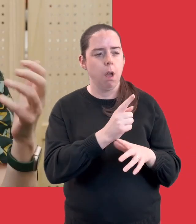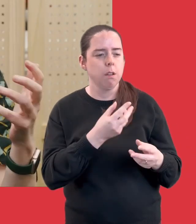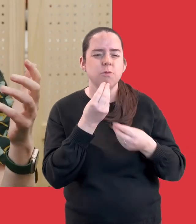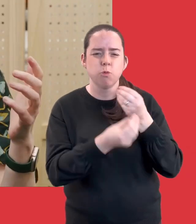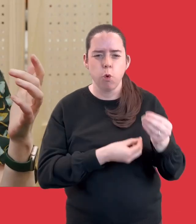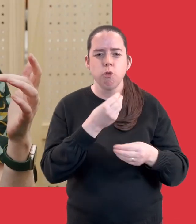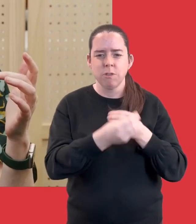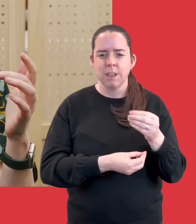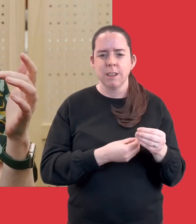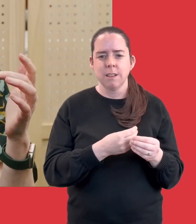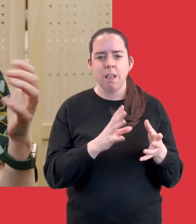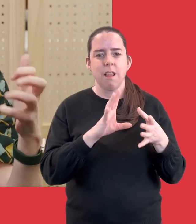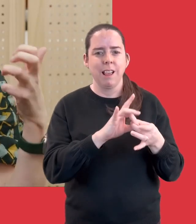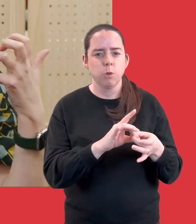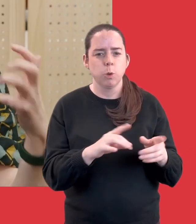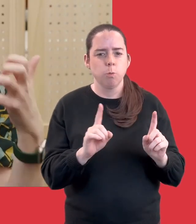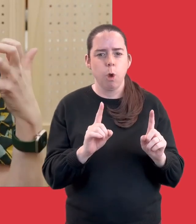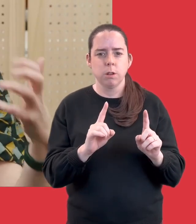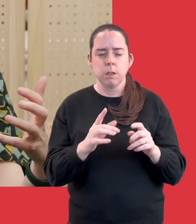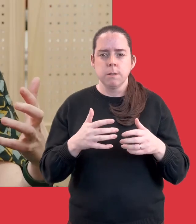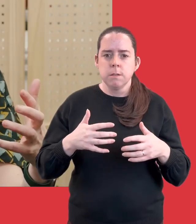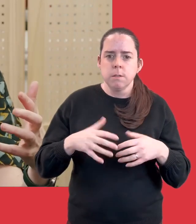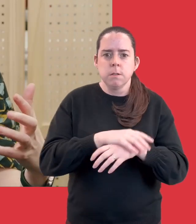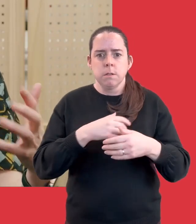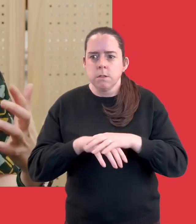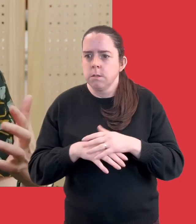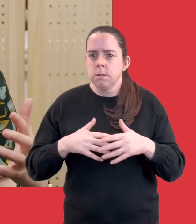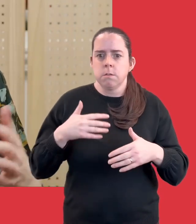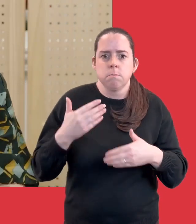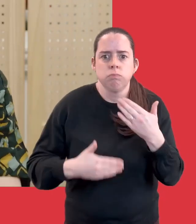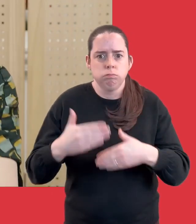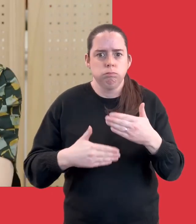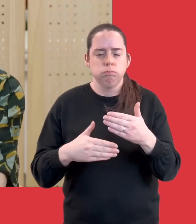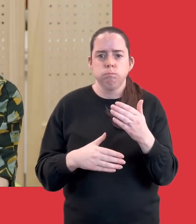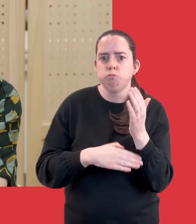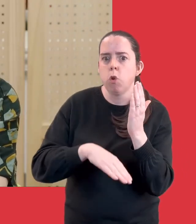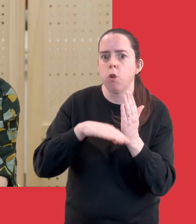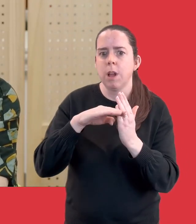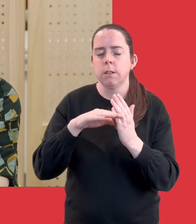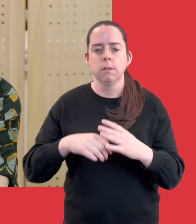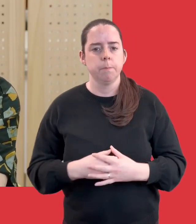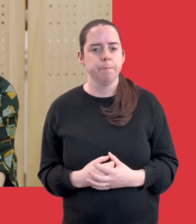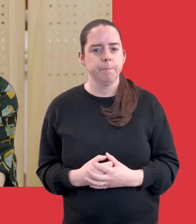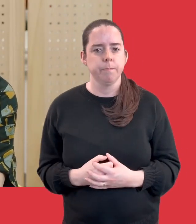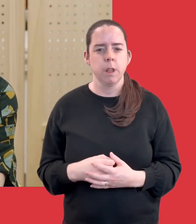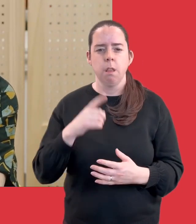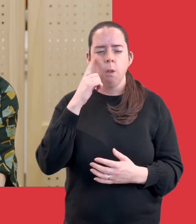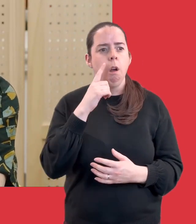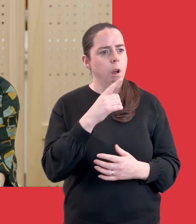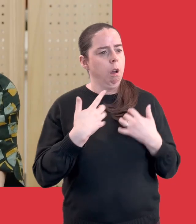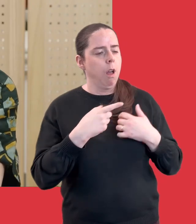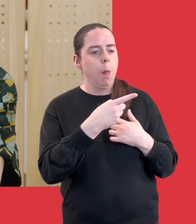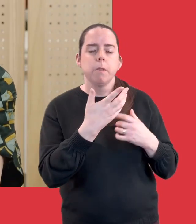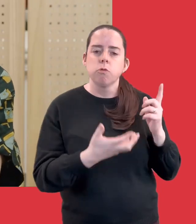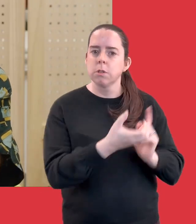also a story about a real push for progress as well, isn't it? I thought